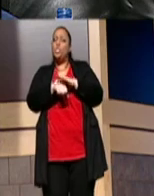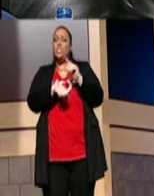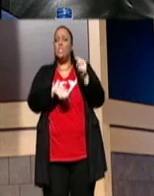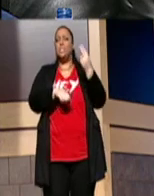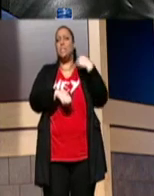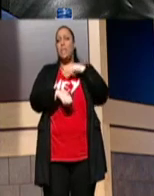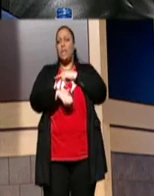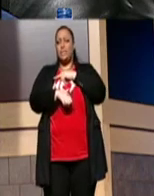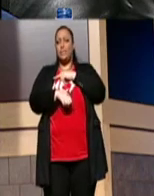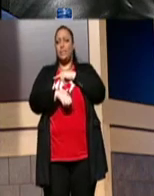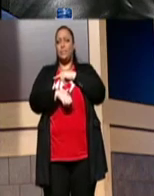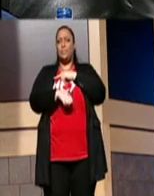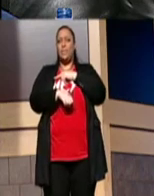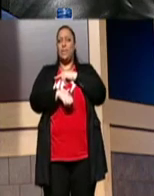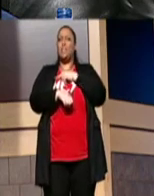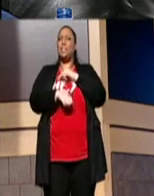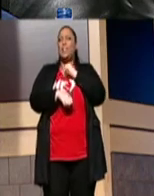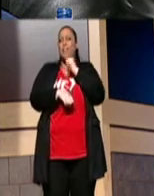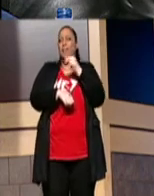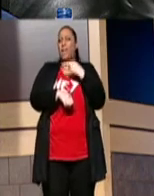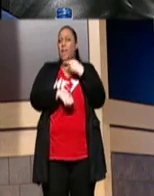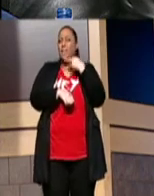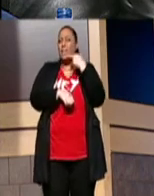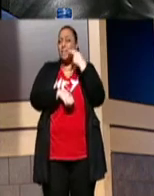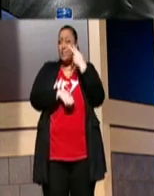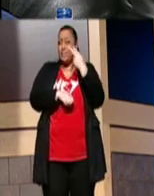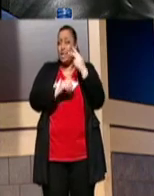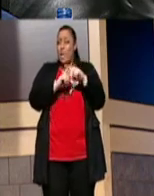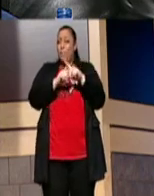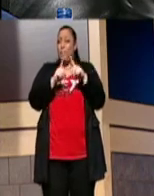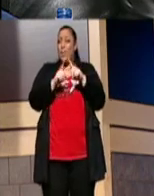not at the things that are seen, but